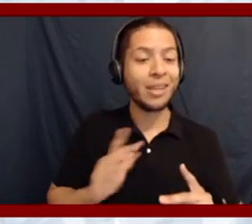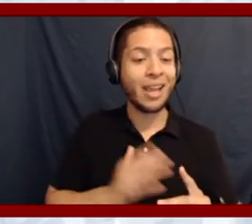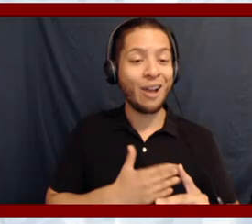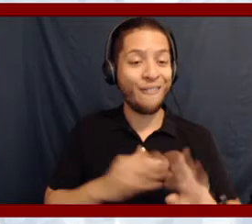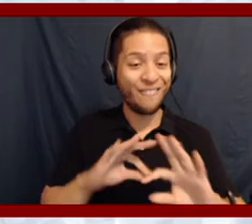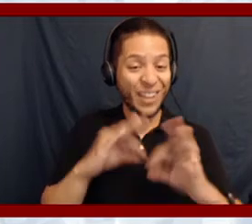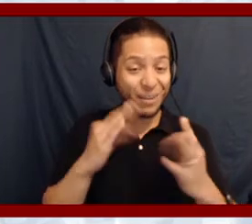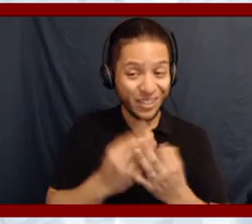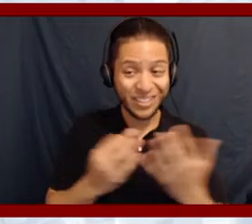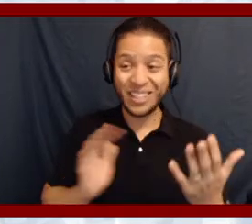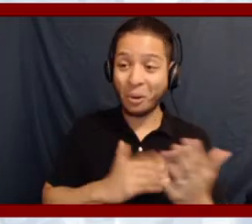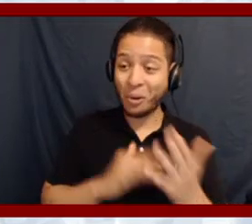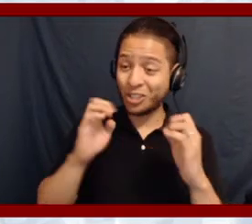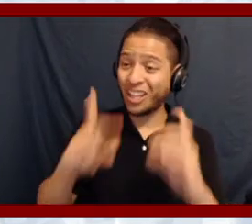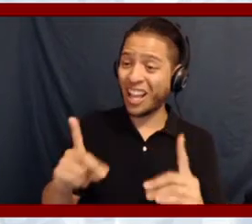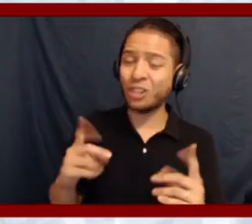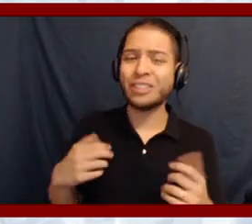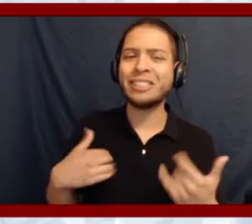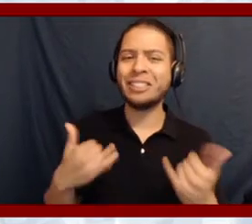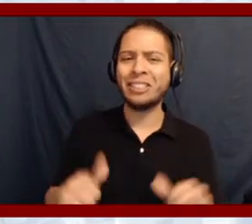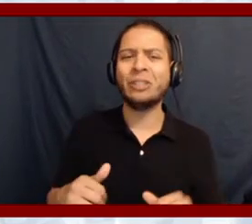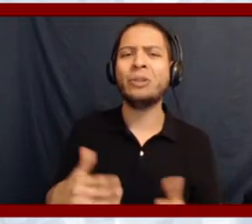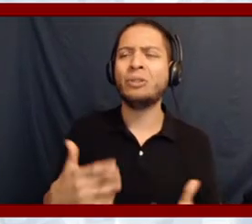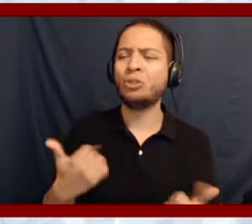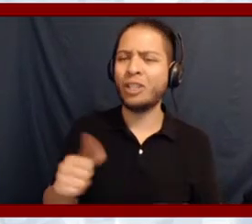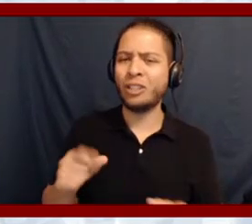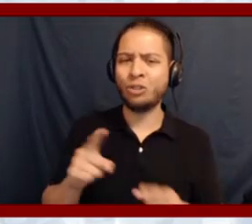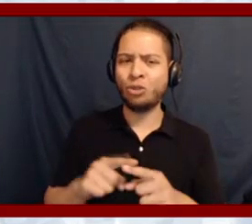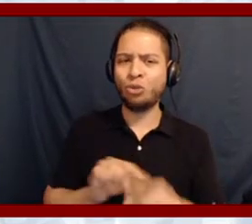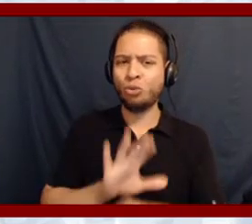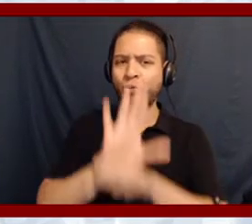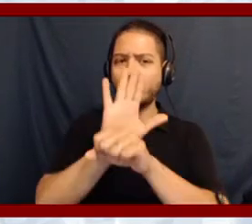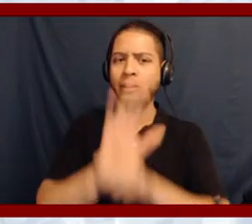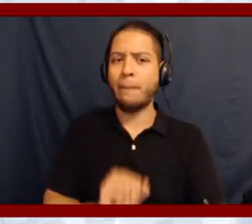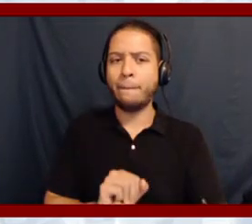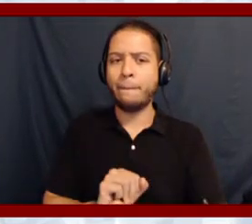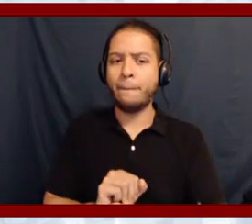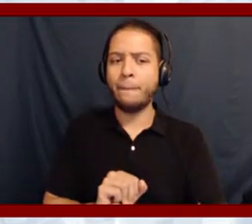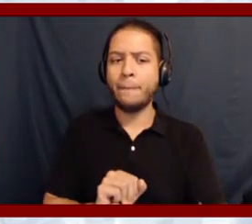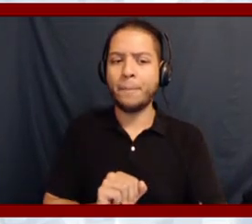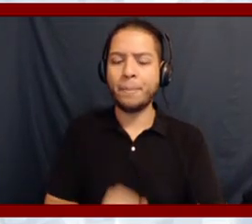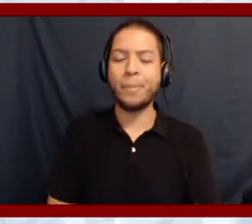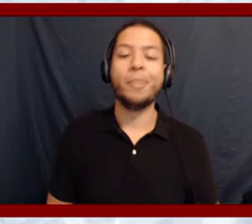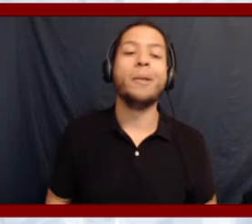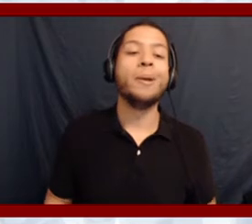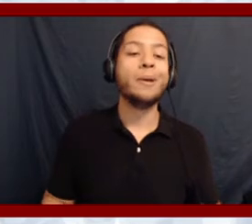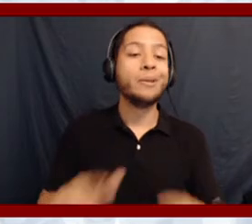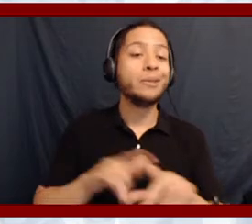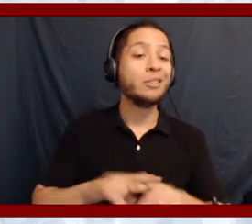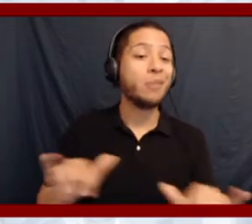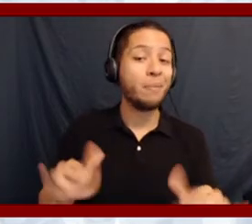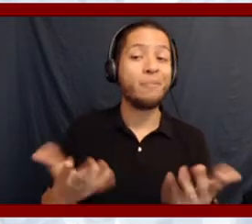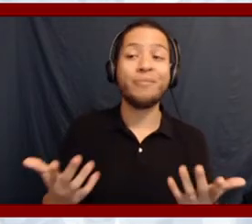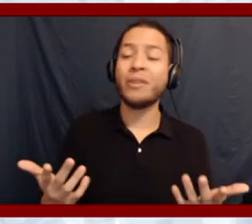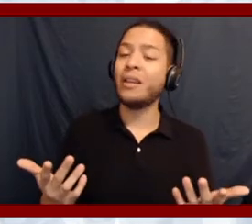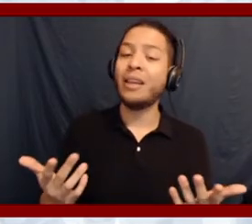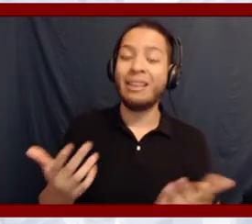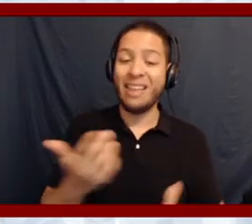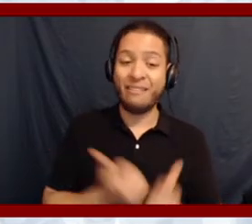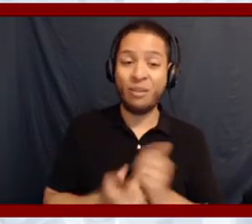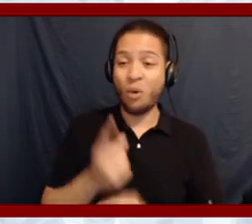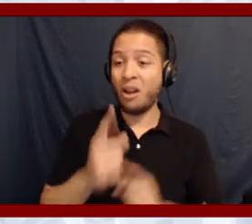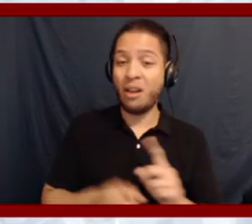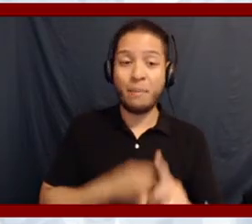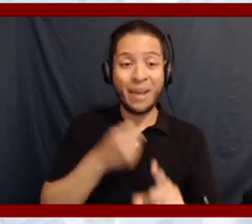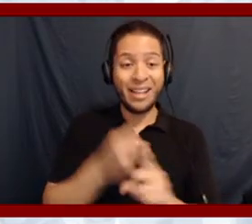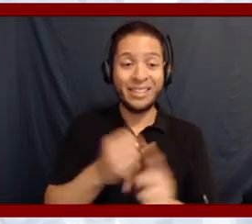make sense of it and adapt and continue to adapt. We also know the pandemic didn't affect everyone equally, right? I